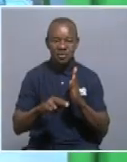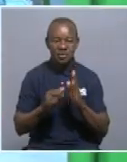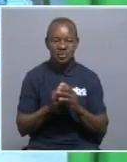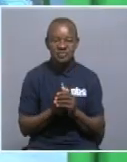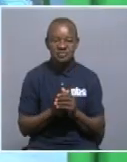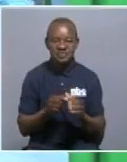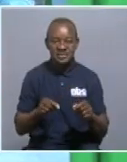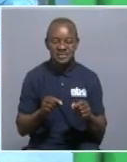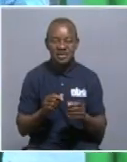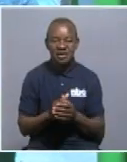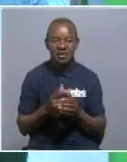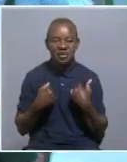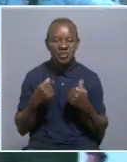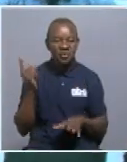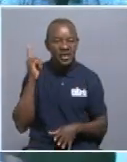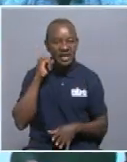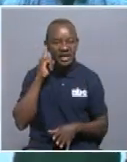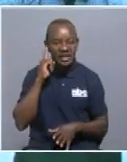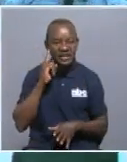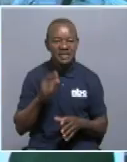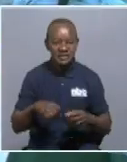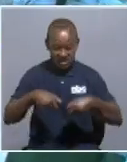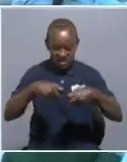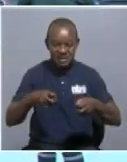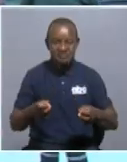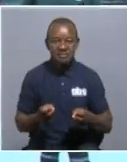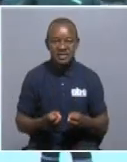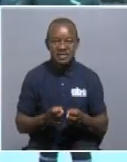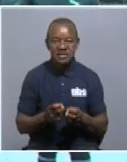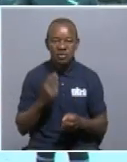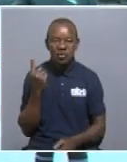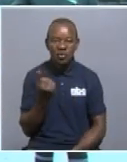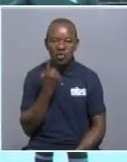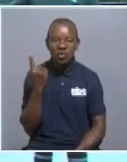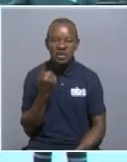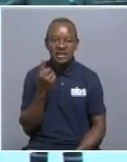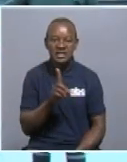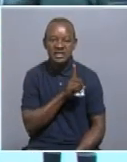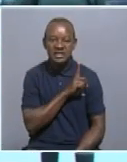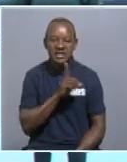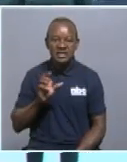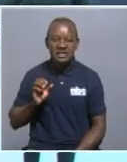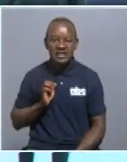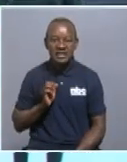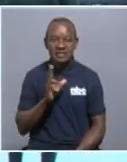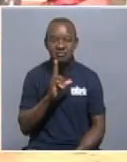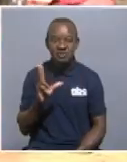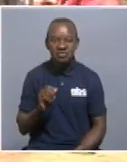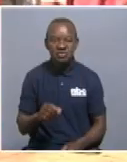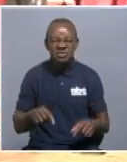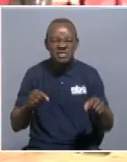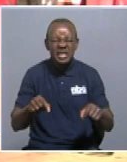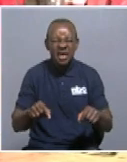than 10 people can gather at a place. How will it exactly work when it comes to schools, or does that not apply